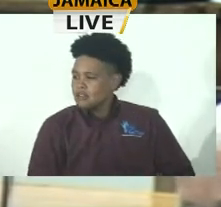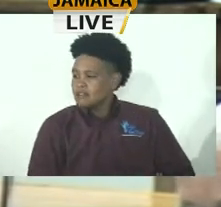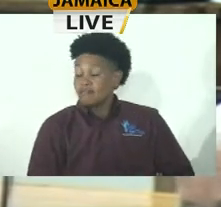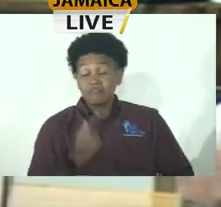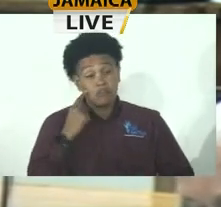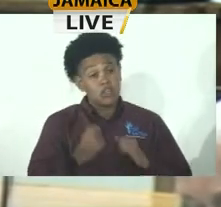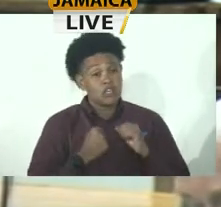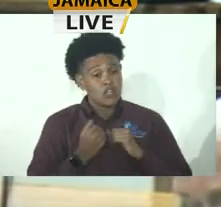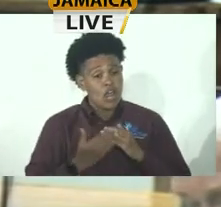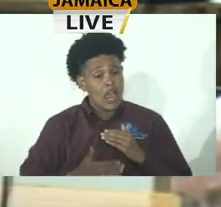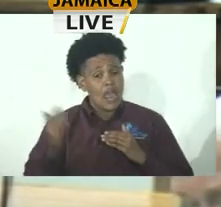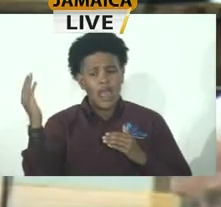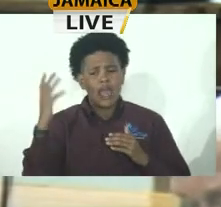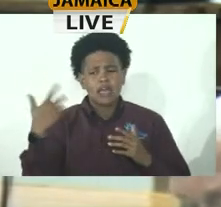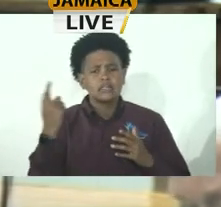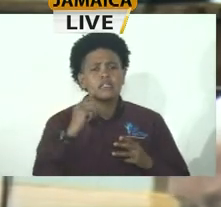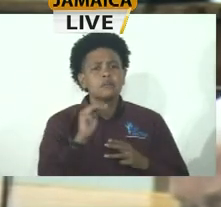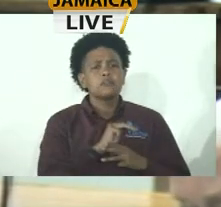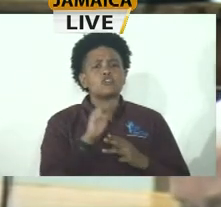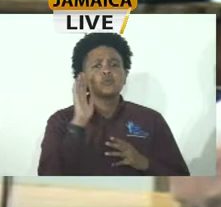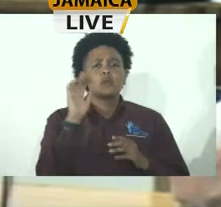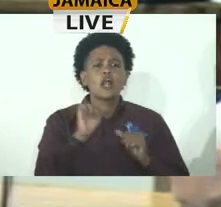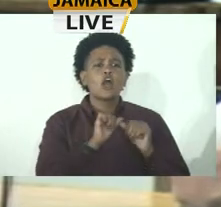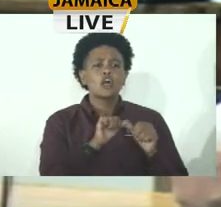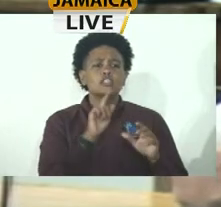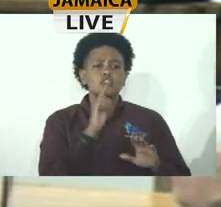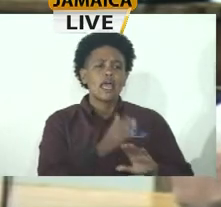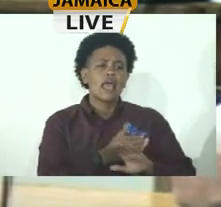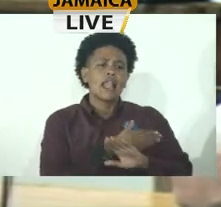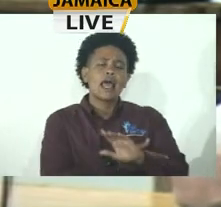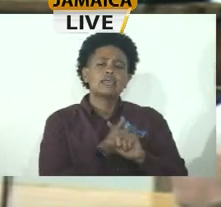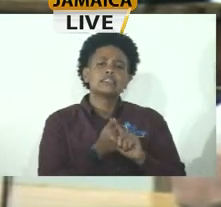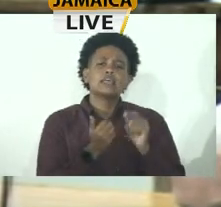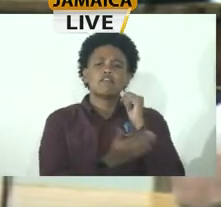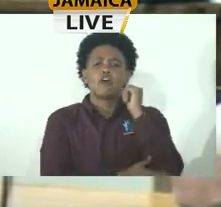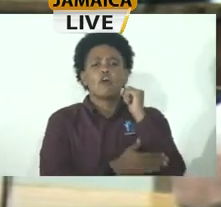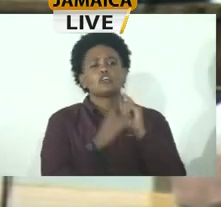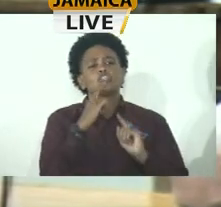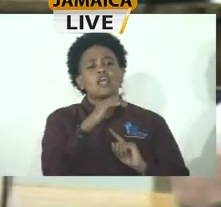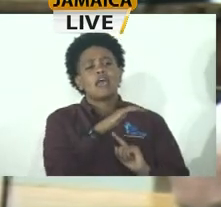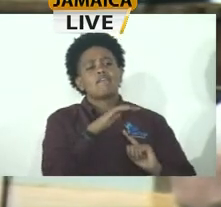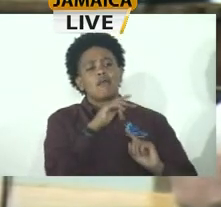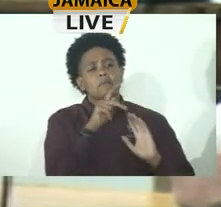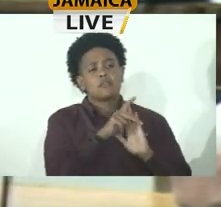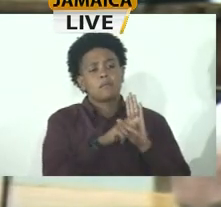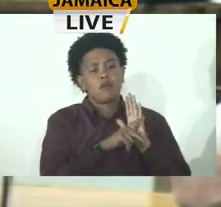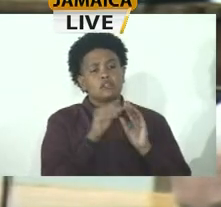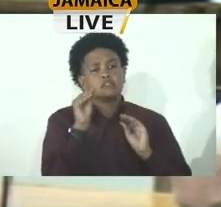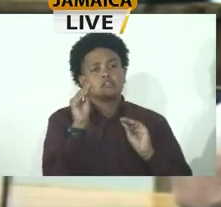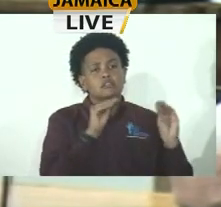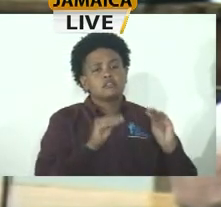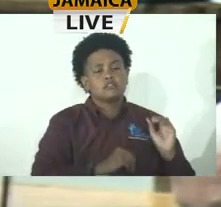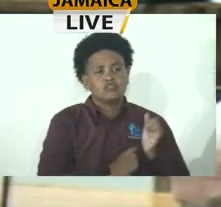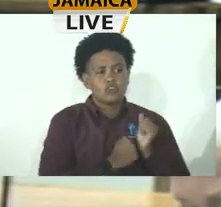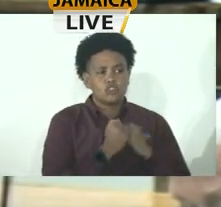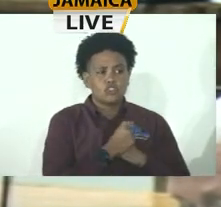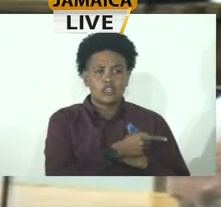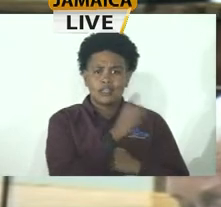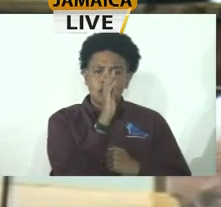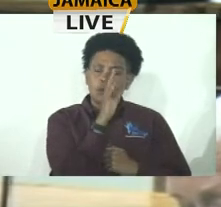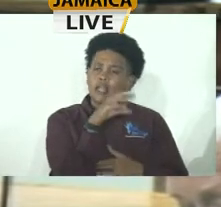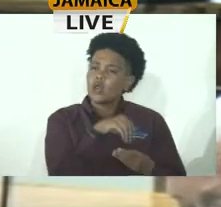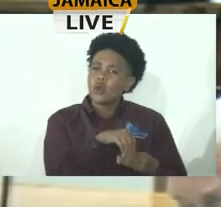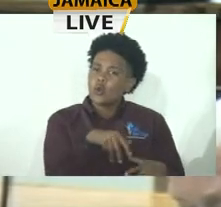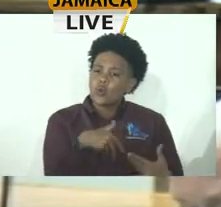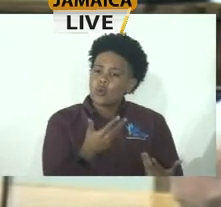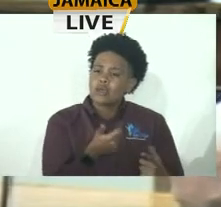ahead the ministry will continue to enhance the country's environmental policy framework and this will include